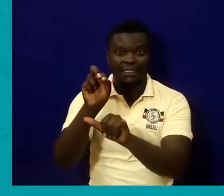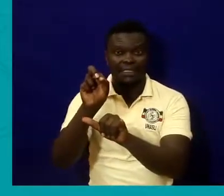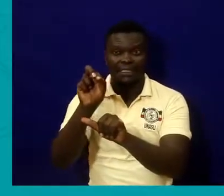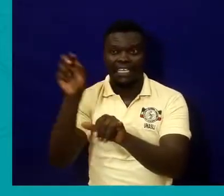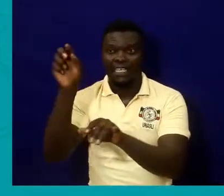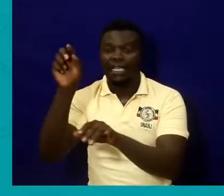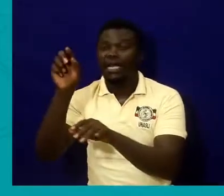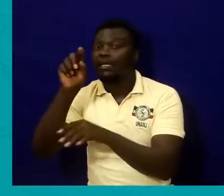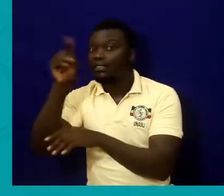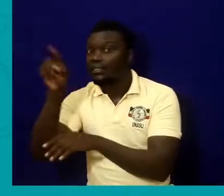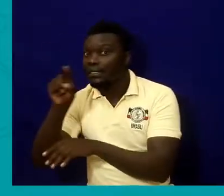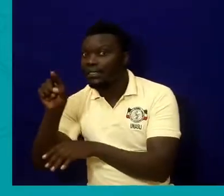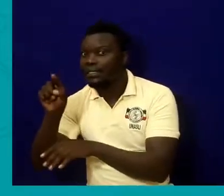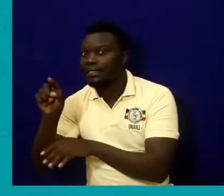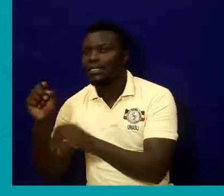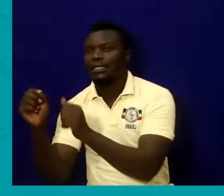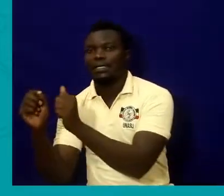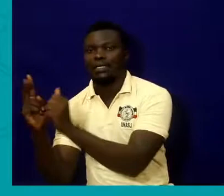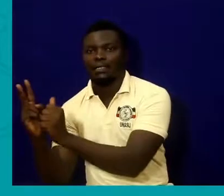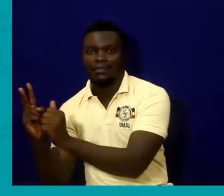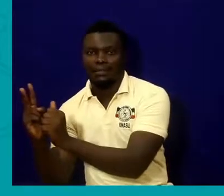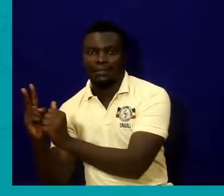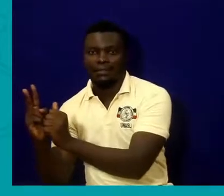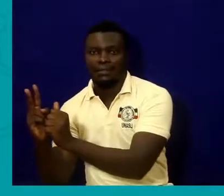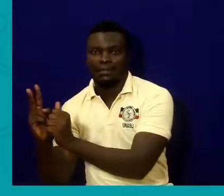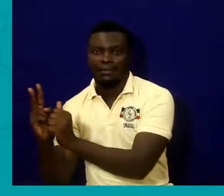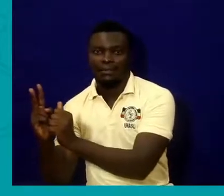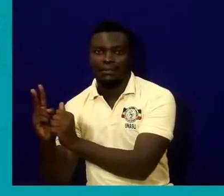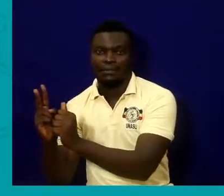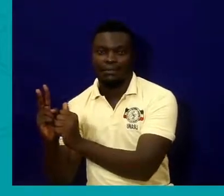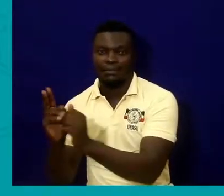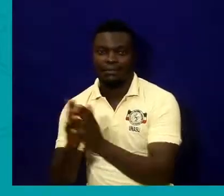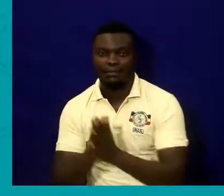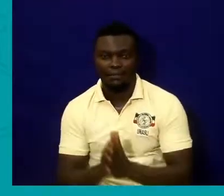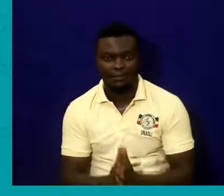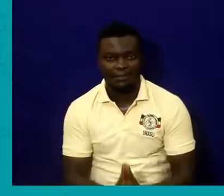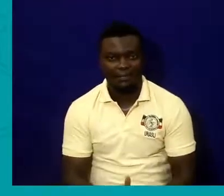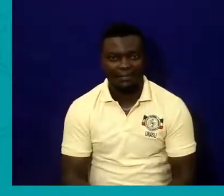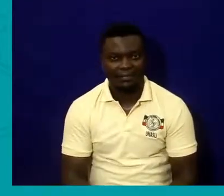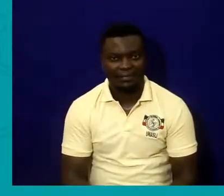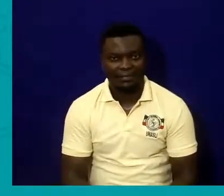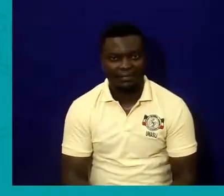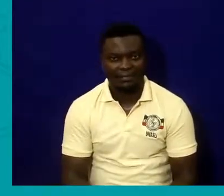and 12 for Z.